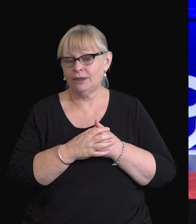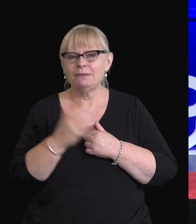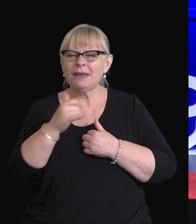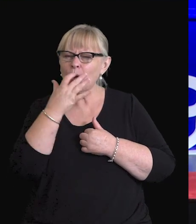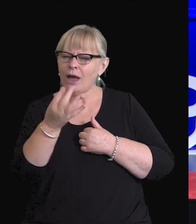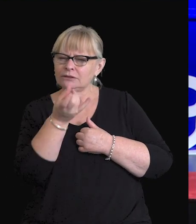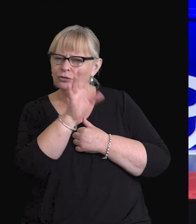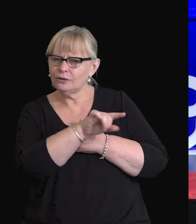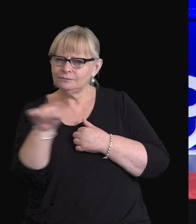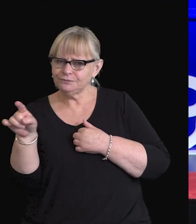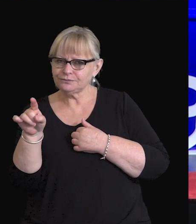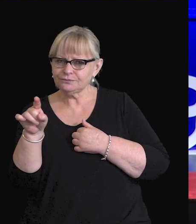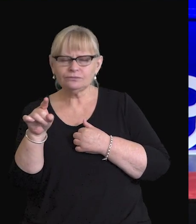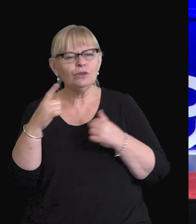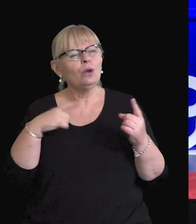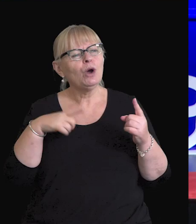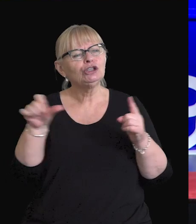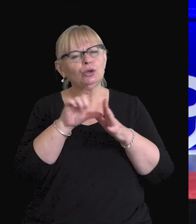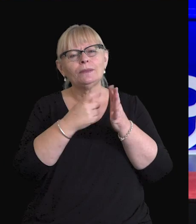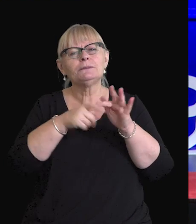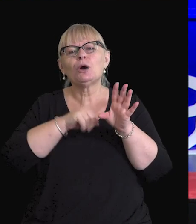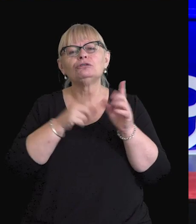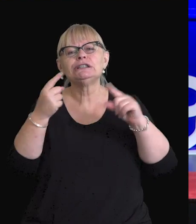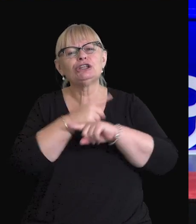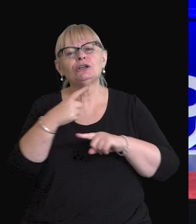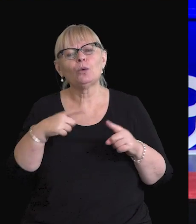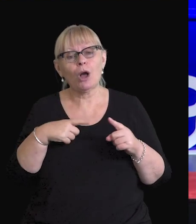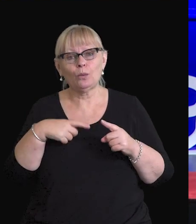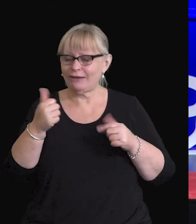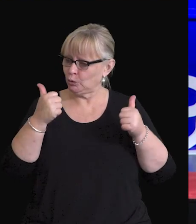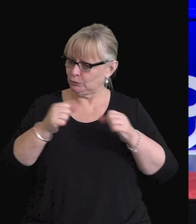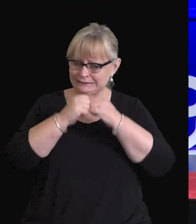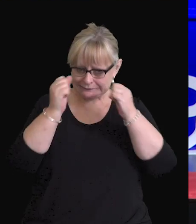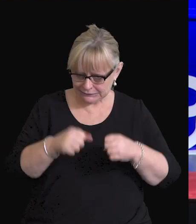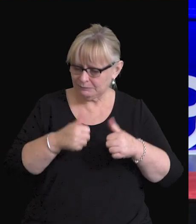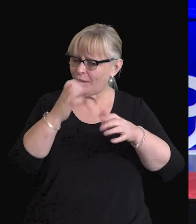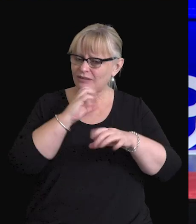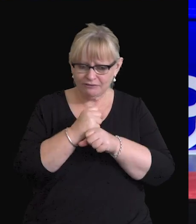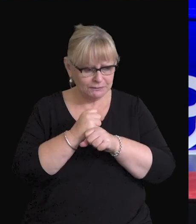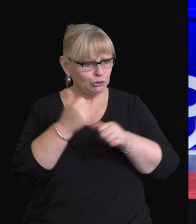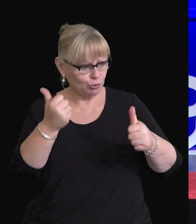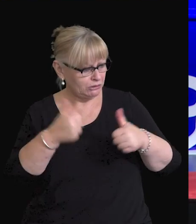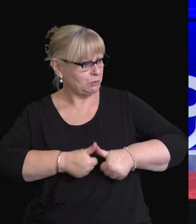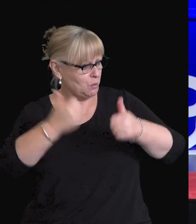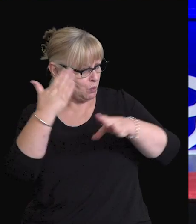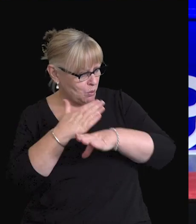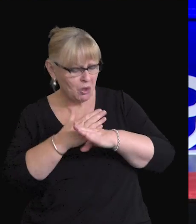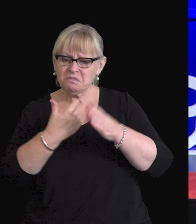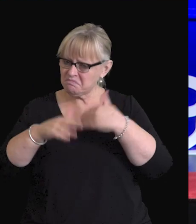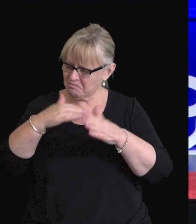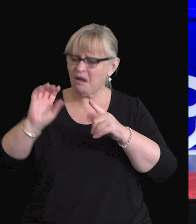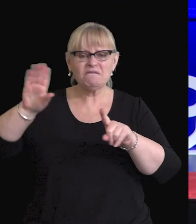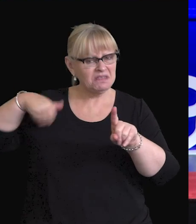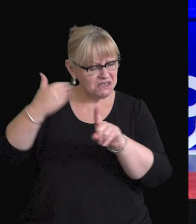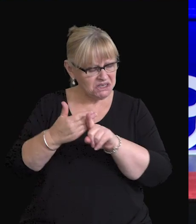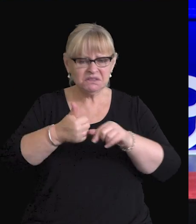You might ask yourself, well, Brook, why should our democracy change? We have a system of government that works, a system of government that has served us